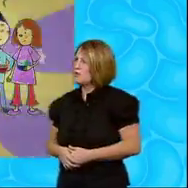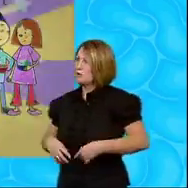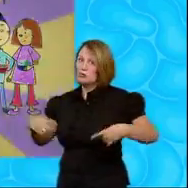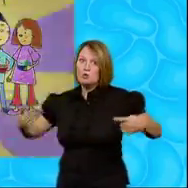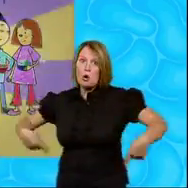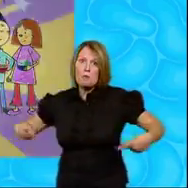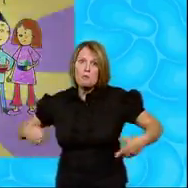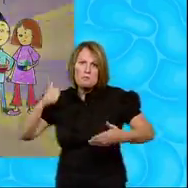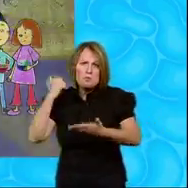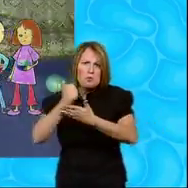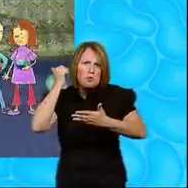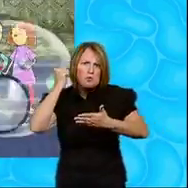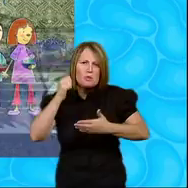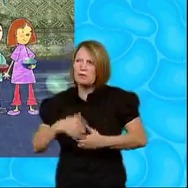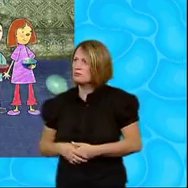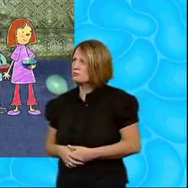Sonic, boom!